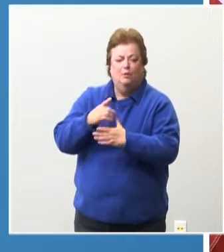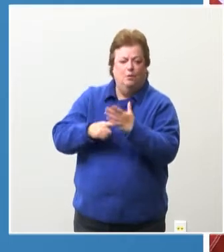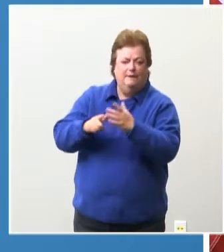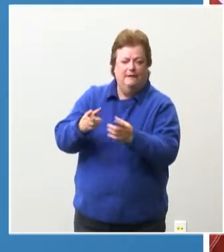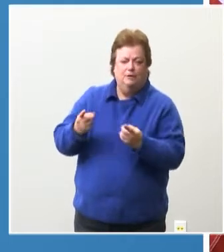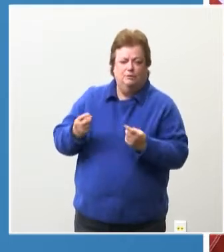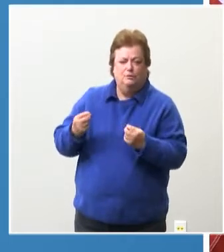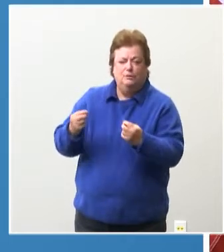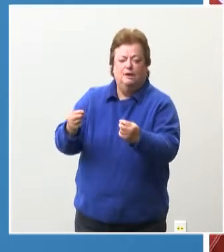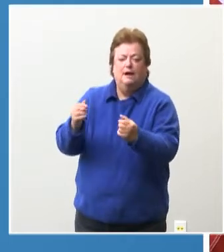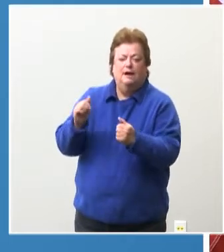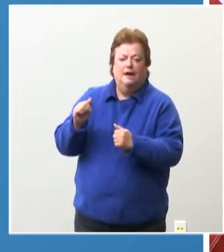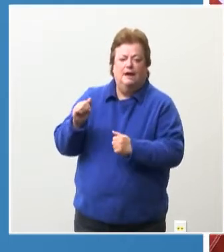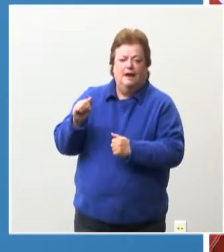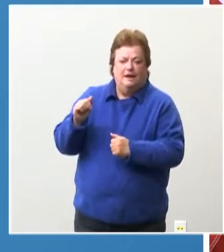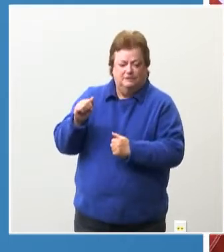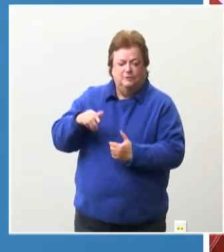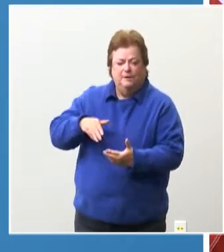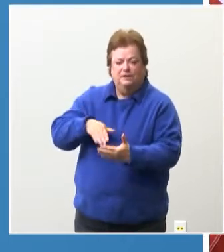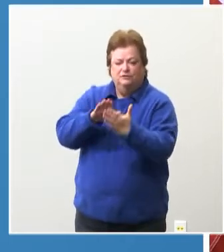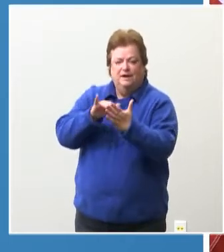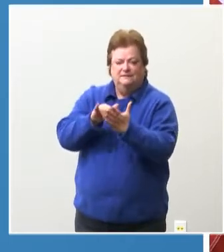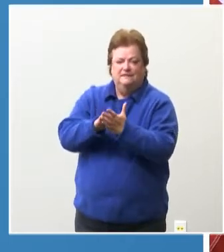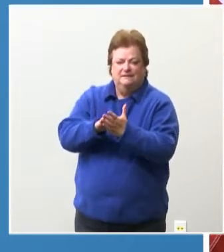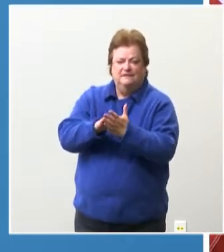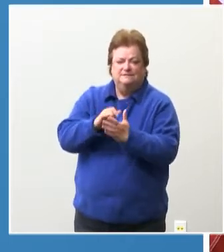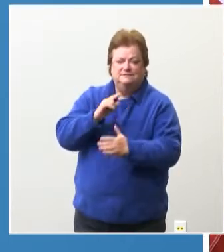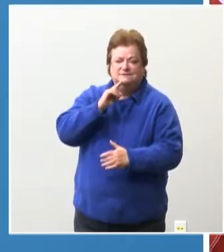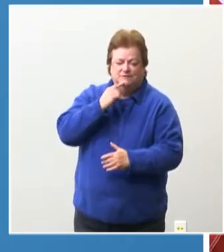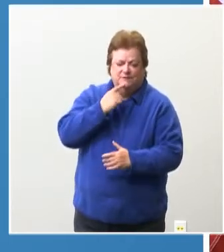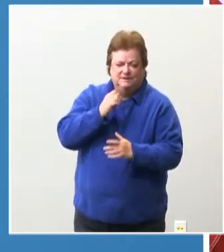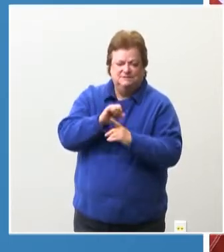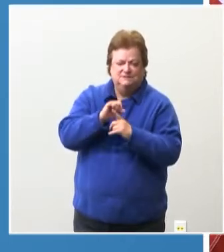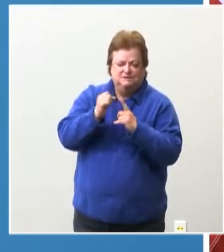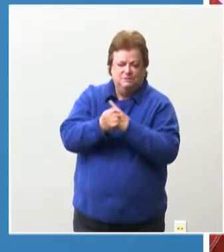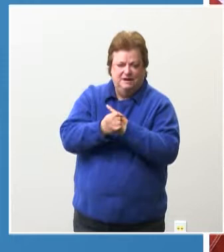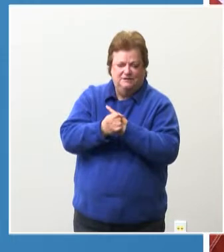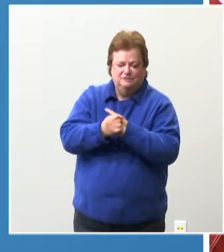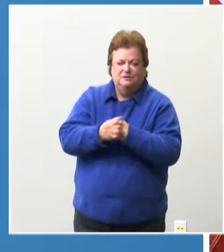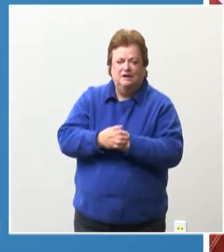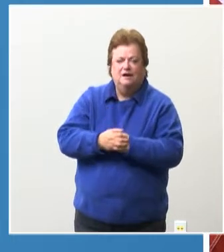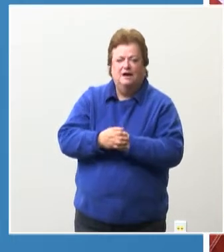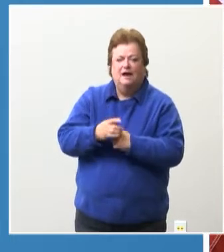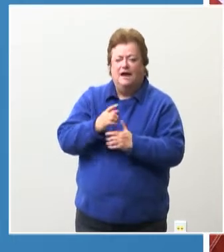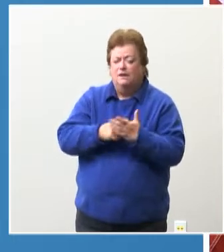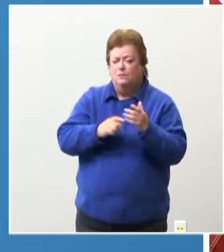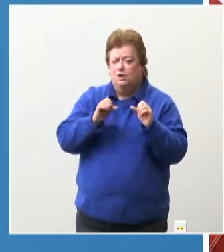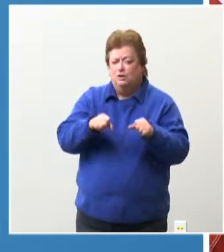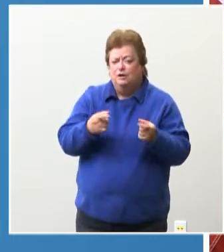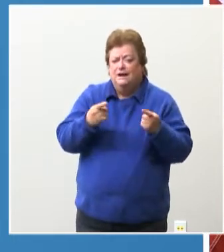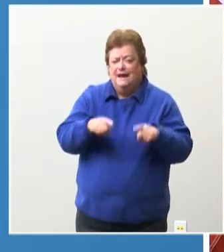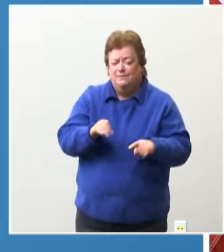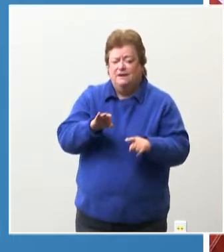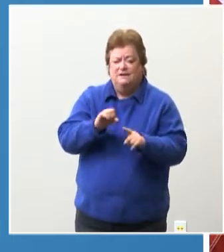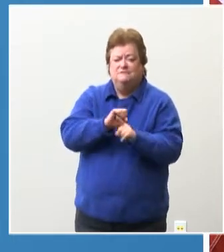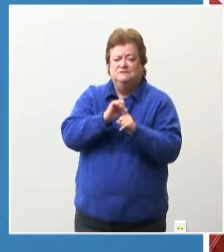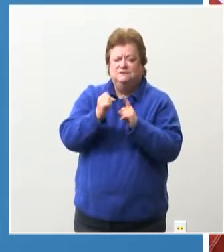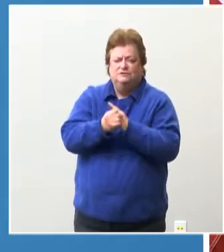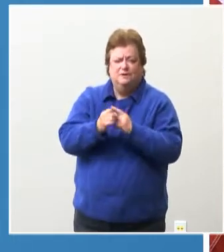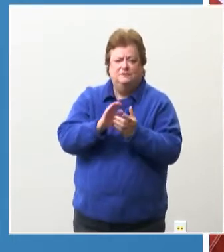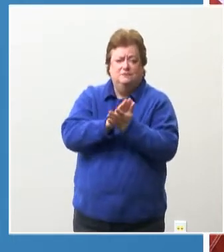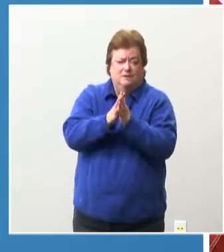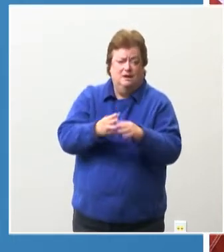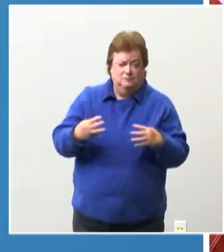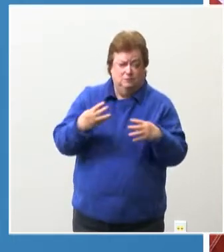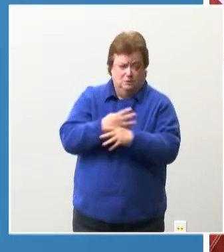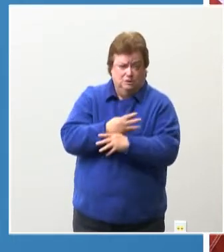they've been taking to address this urgent situation, what could happen if the situation